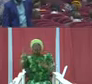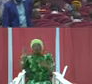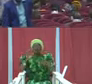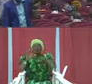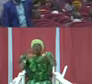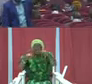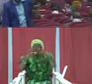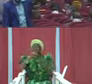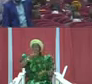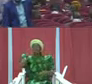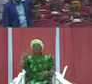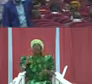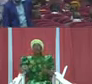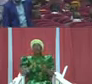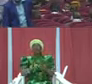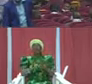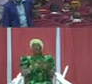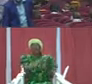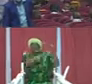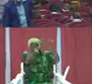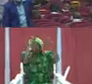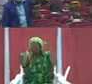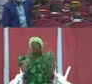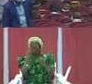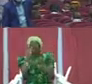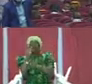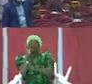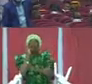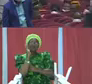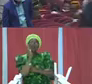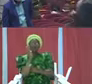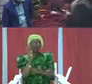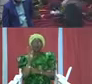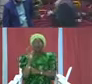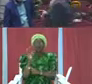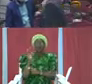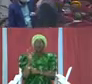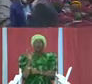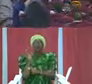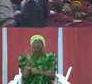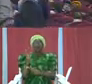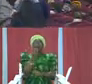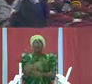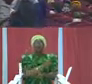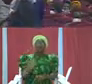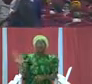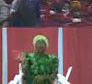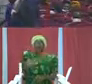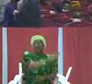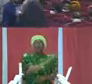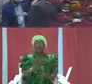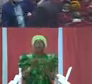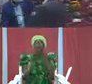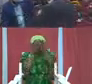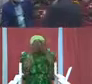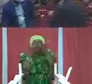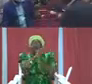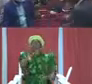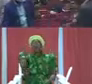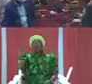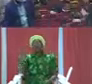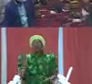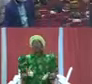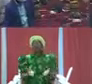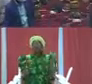And when you've taken the offering, you lift it up to the Almighty God and pray a